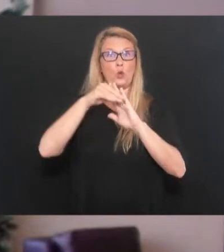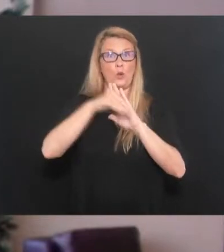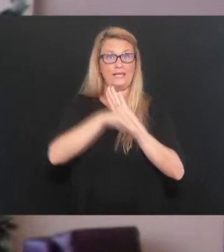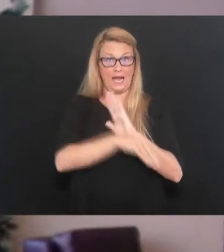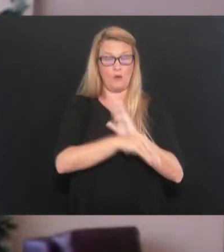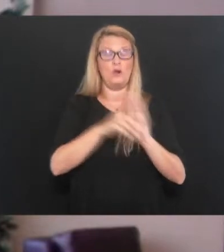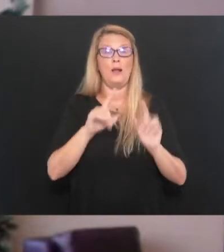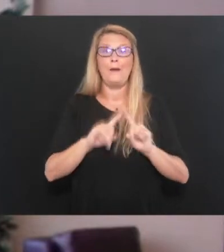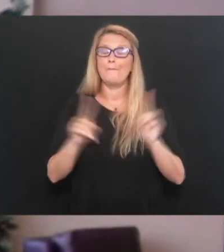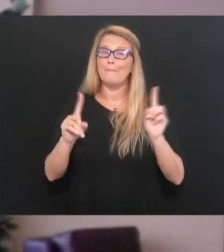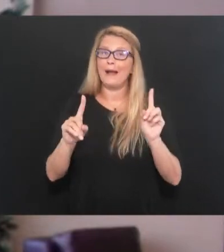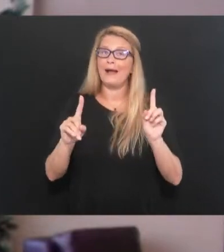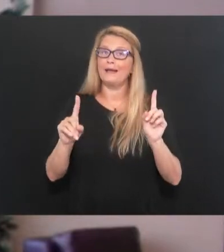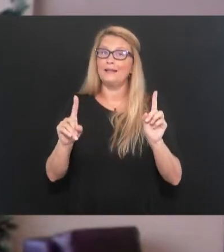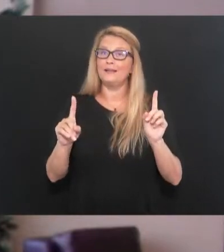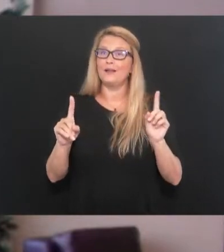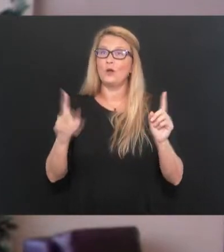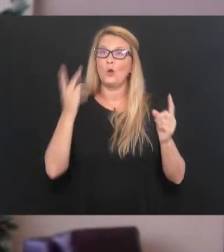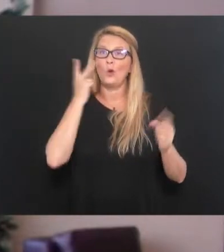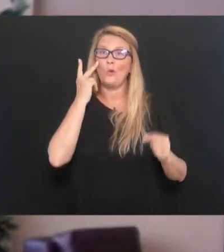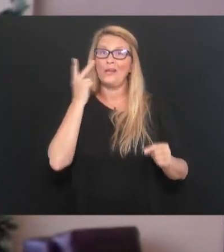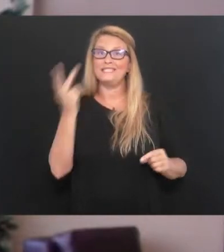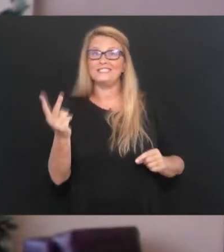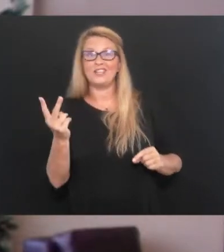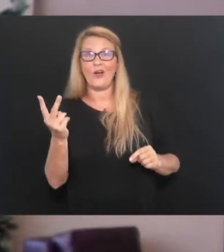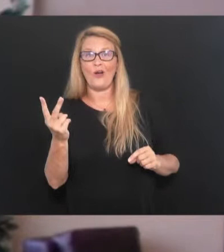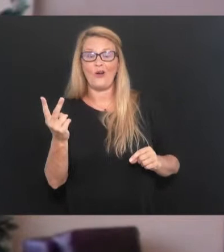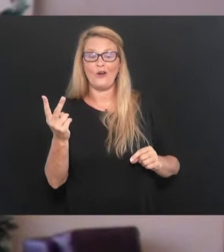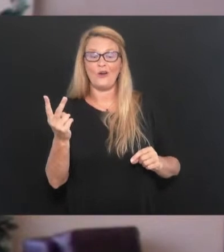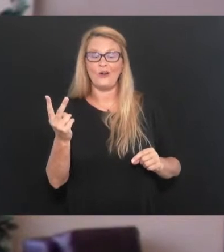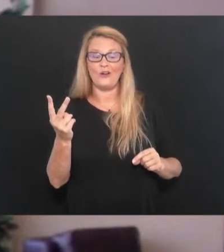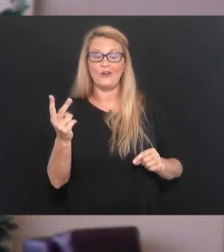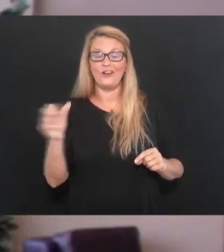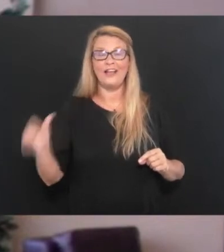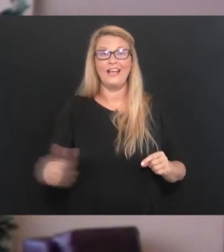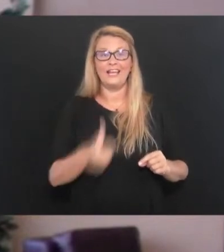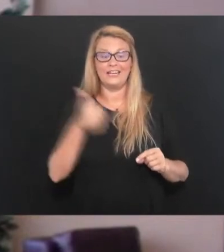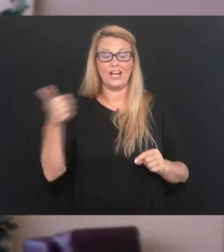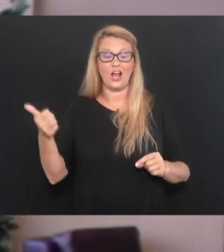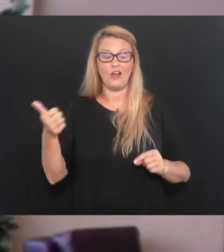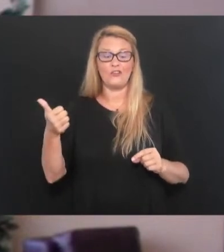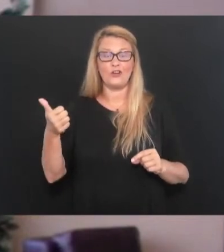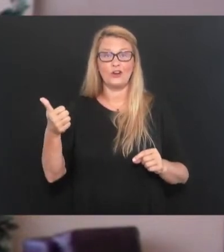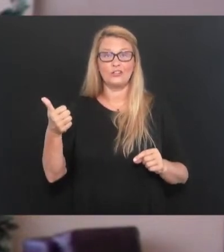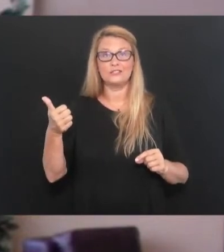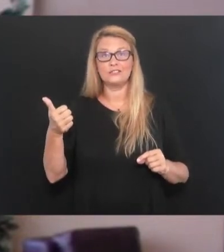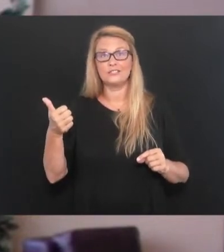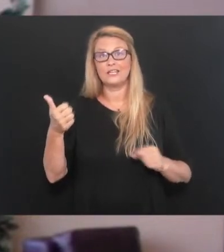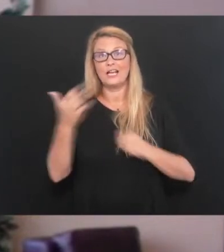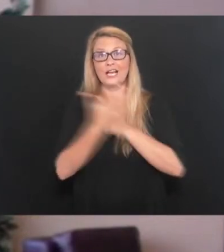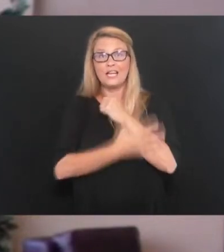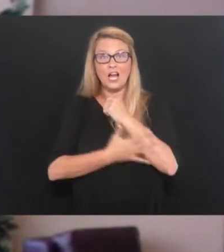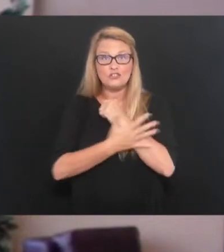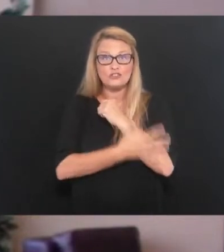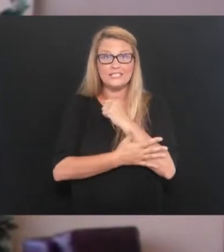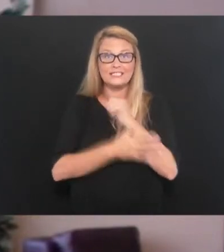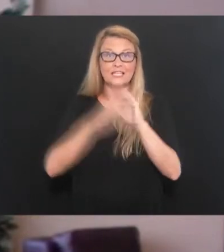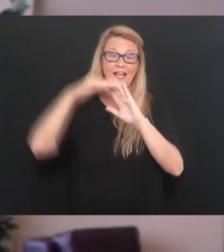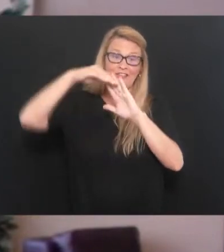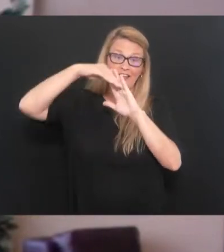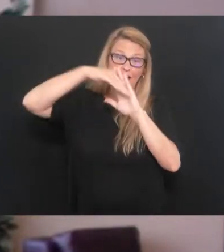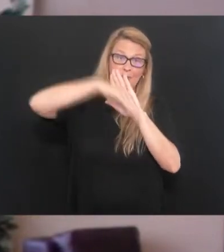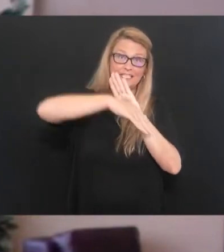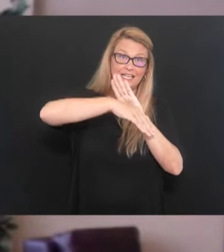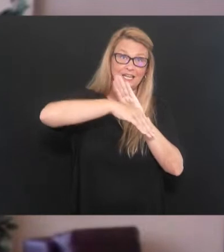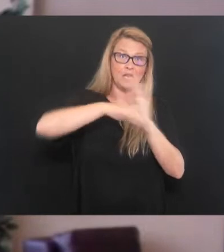is from what we saw in some other countries, even in some of the places is coming down, we're seeing the